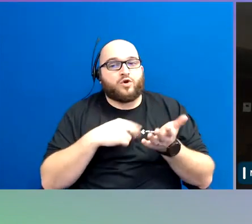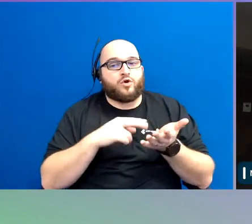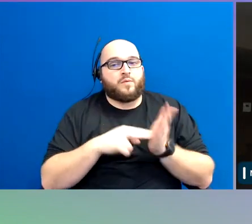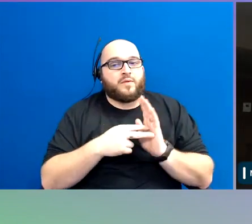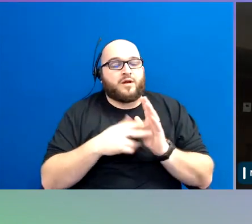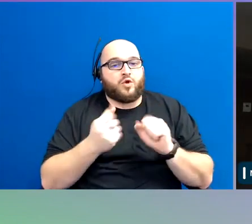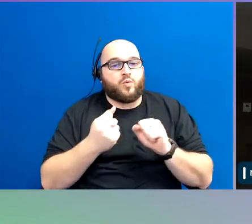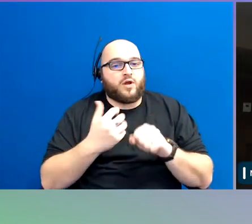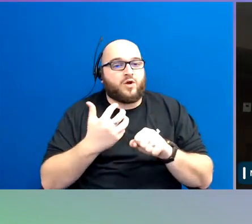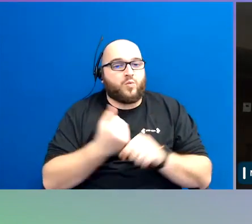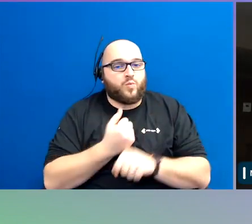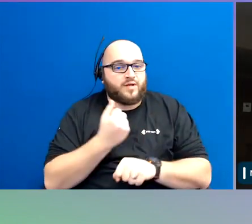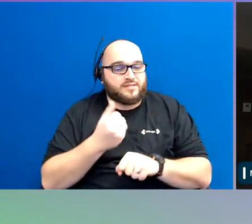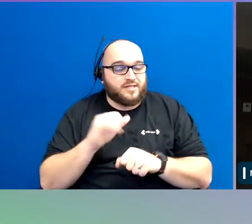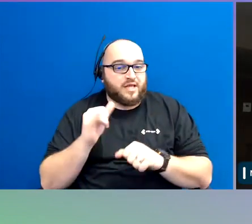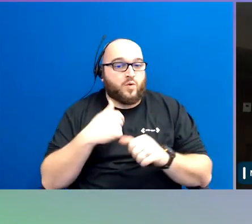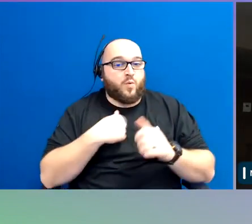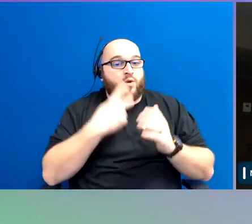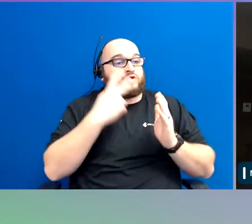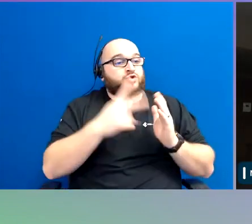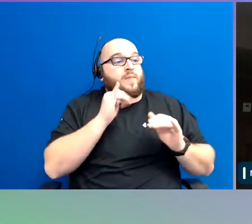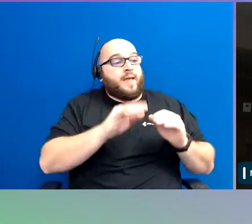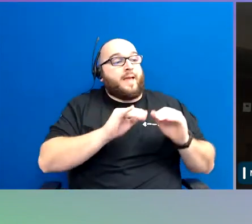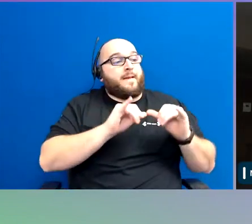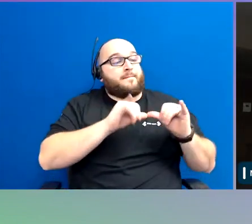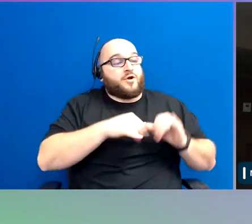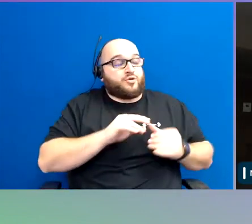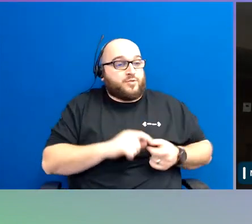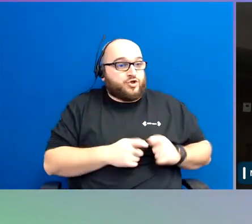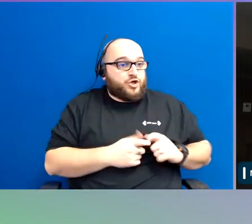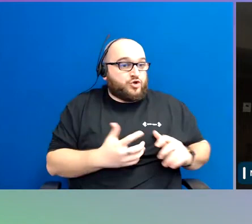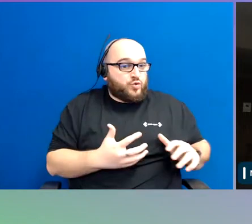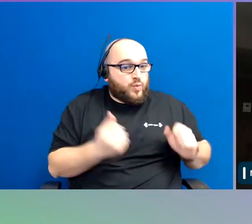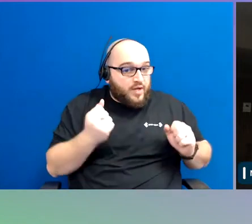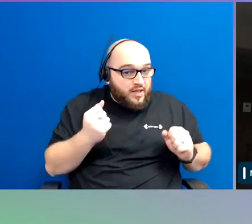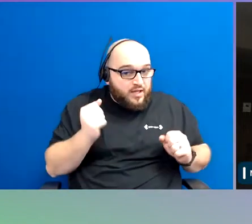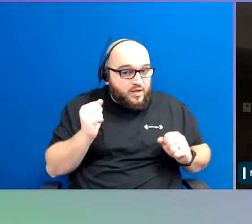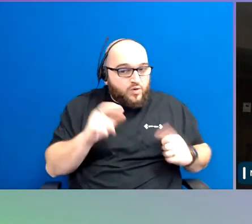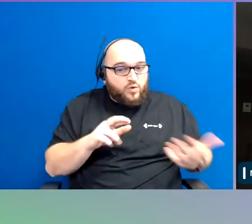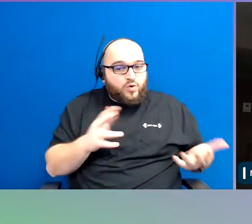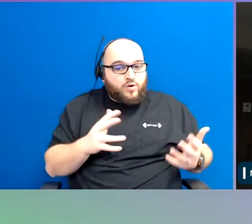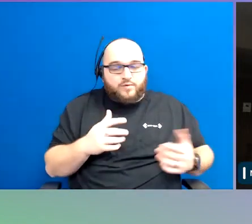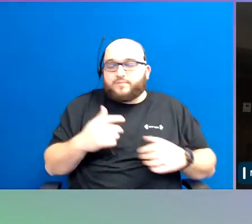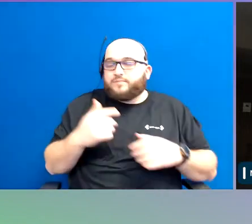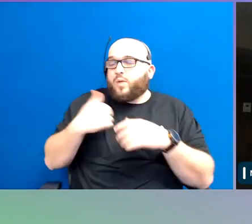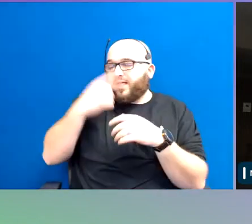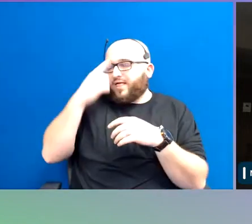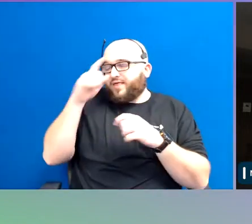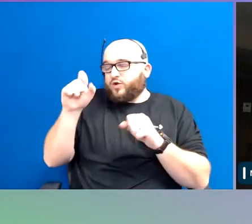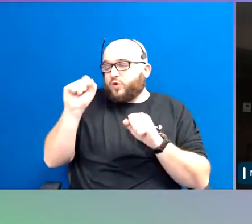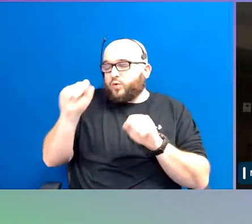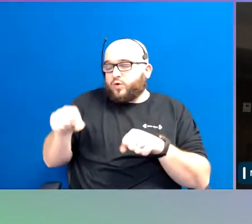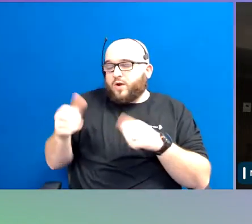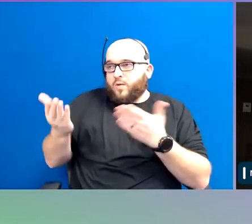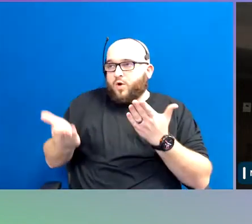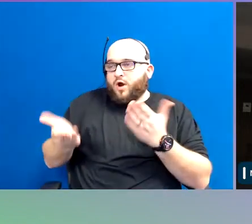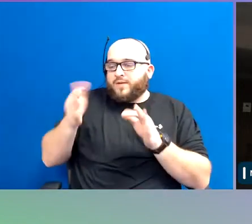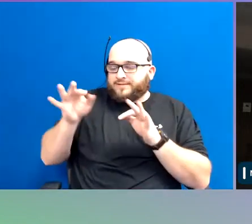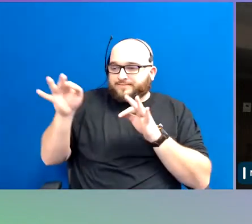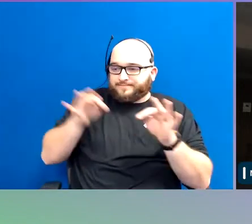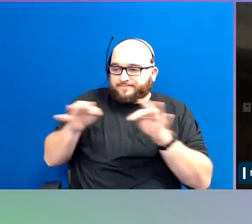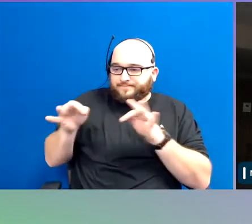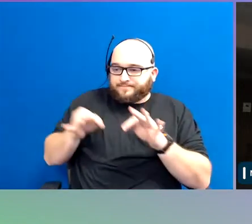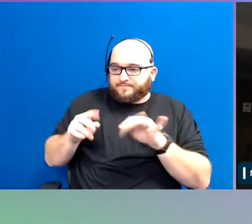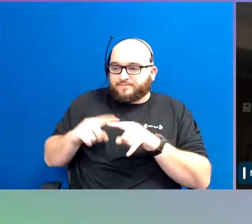Like when we saw measurement change quickly or I think perception? you could probably define it in